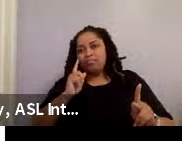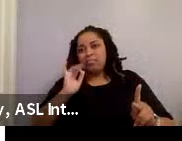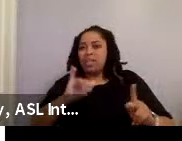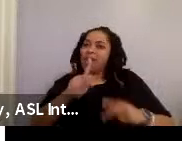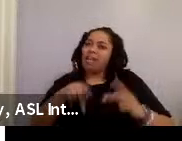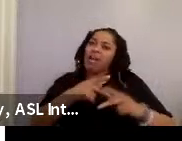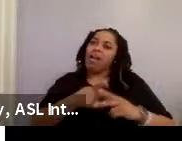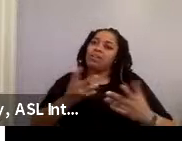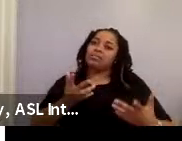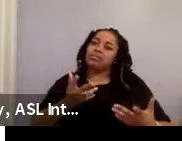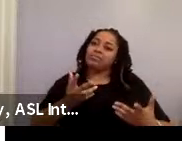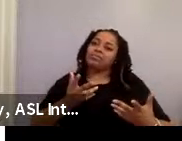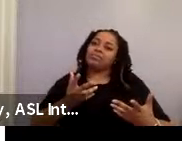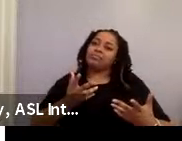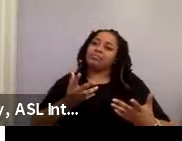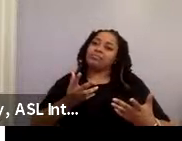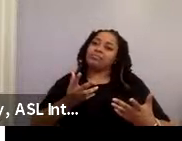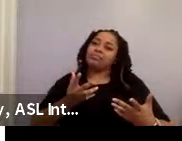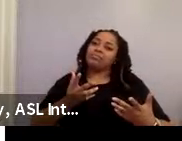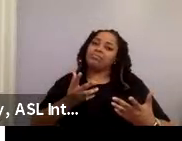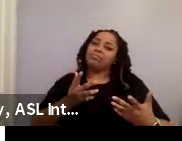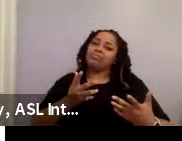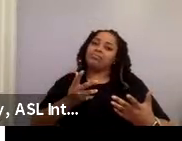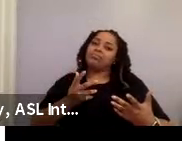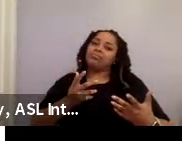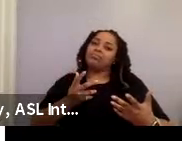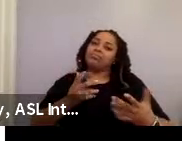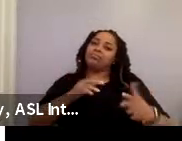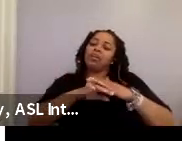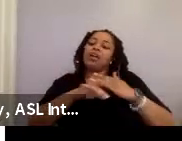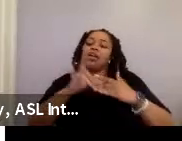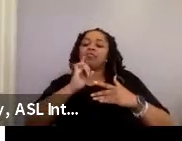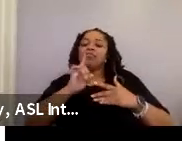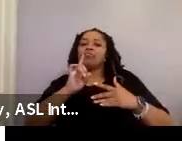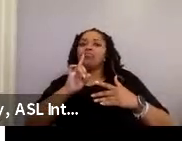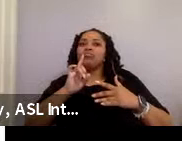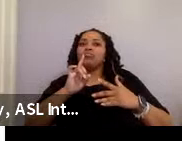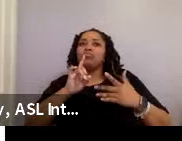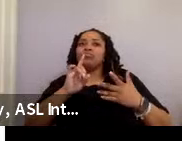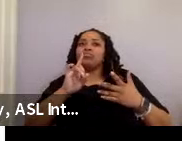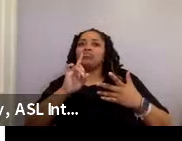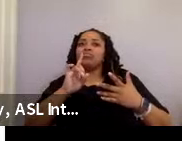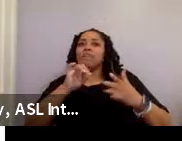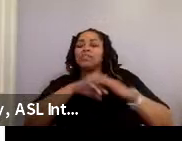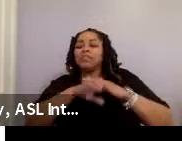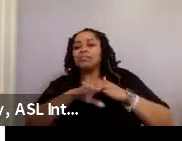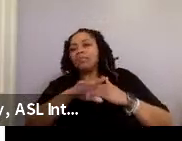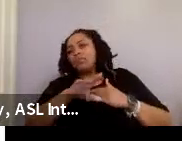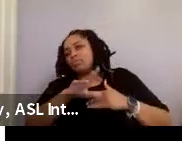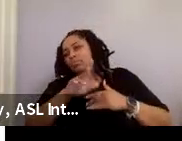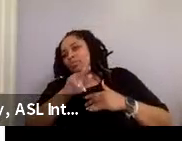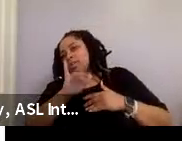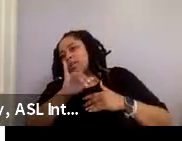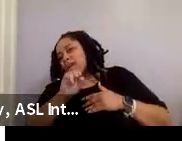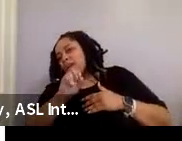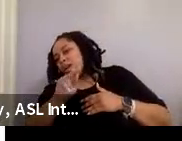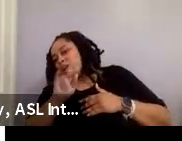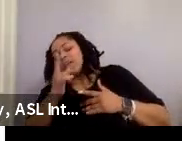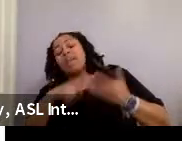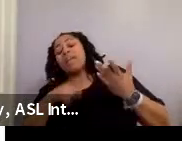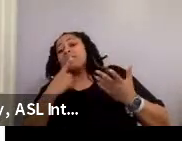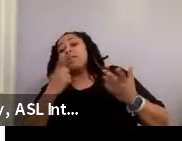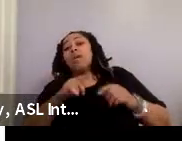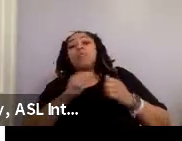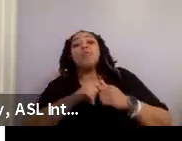of accommodation as an alternative to providing an accessible kiosk. Now, can't say what's going to happen with,